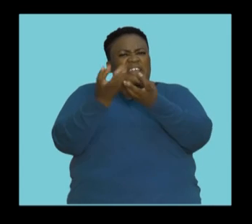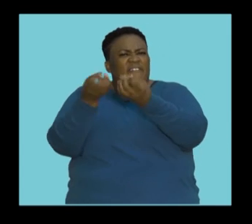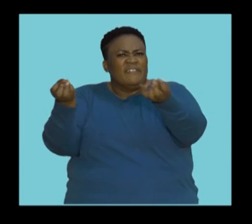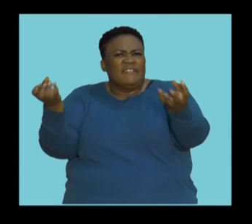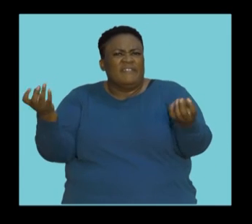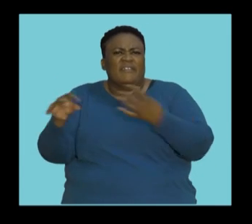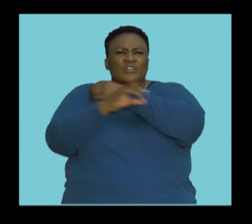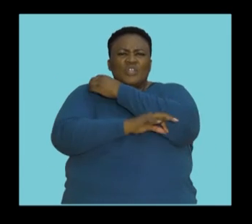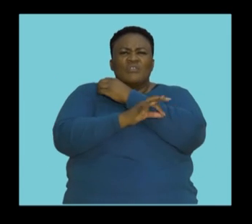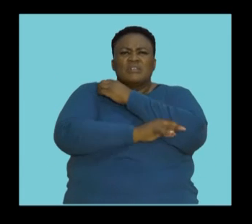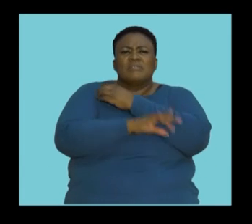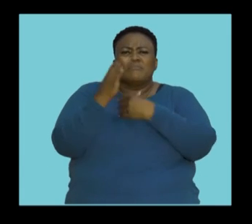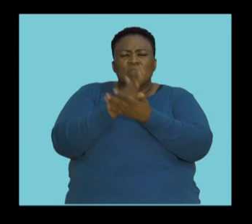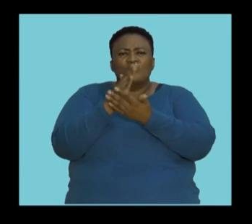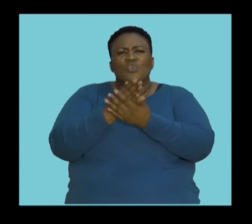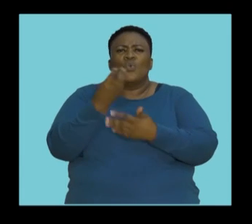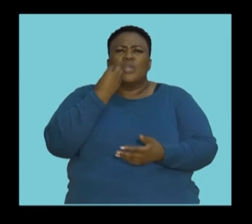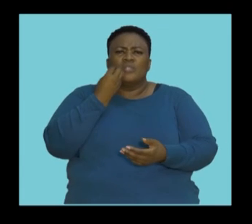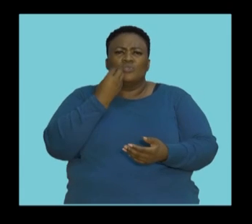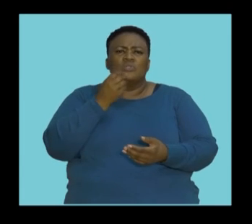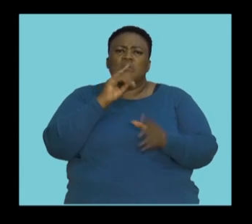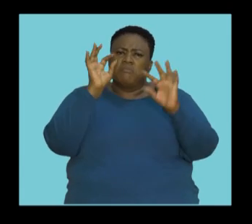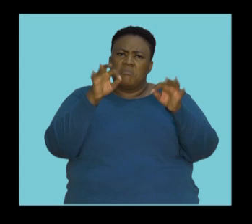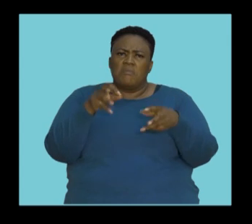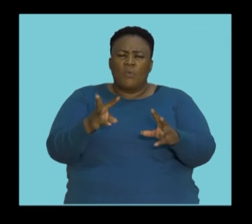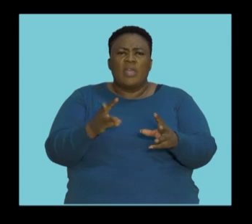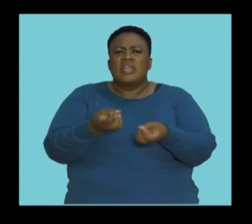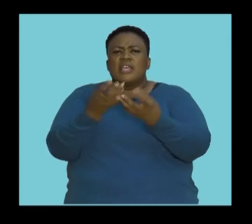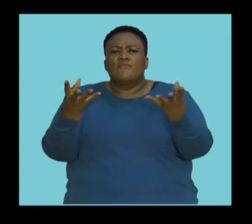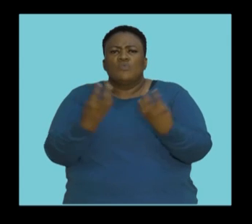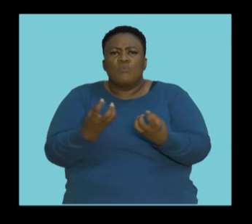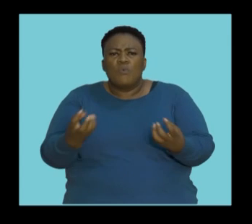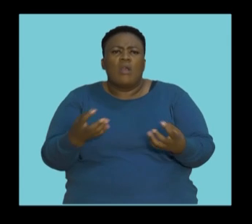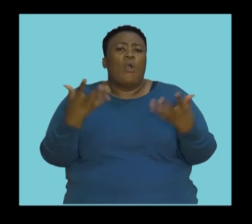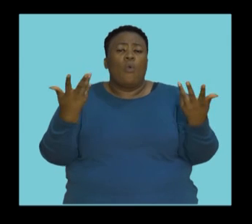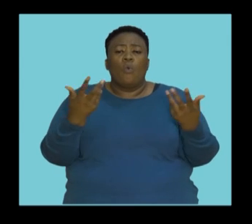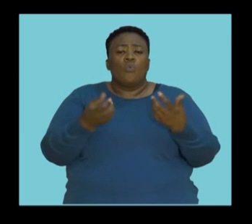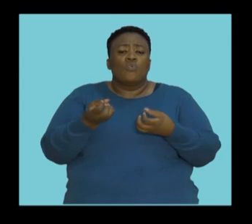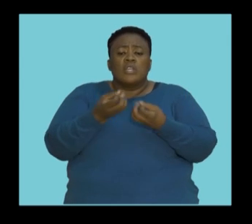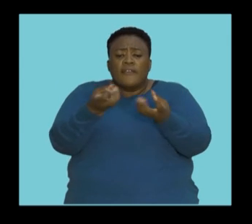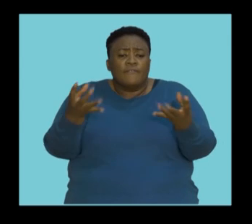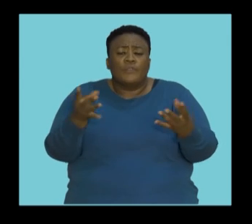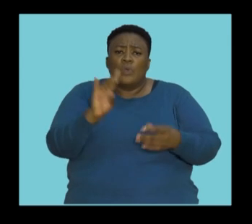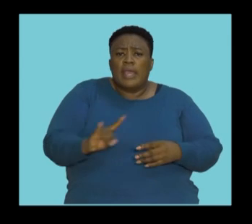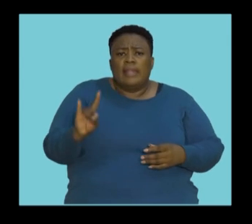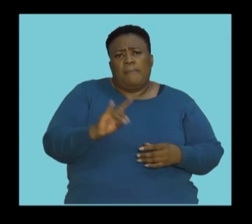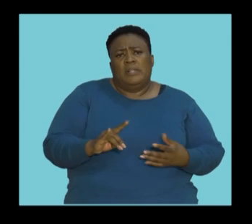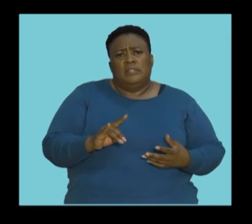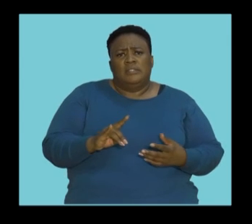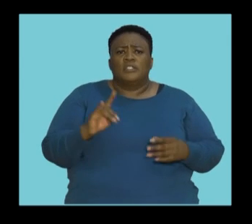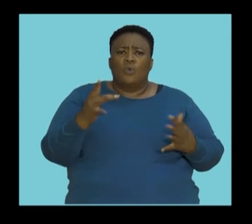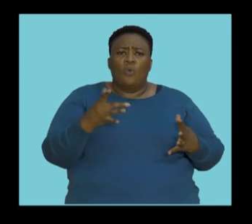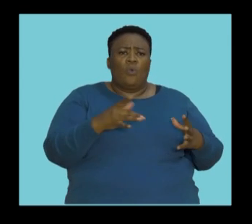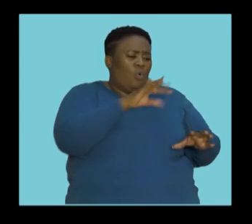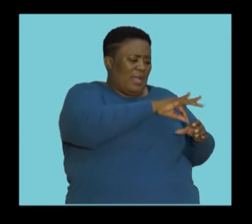that unused food is used in some way. Example, give it to poor, use some of that to feed animals and